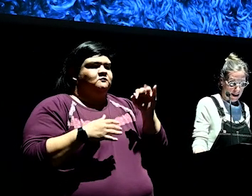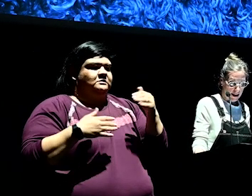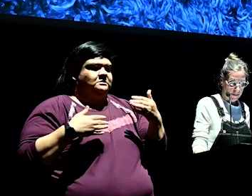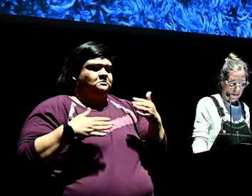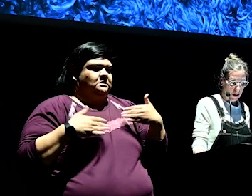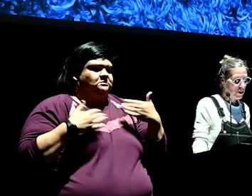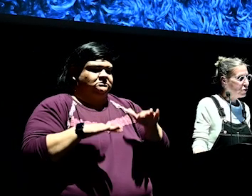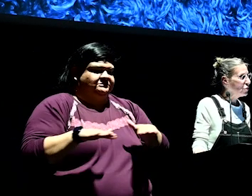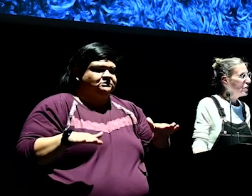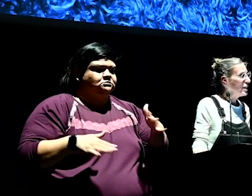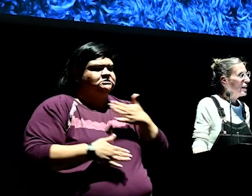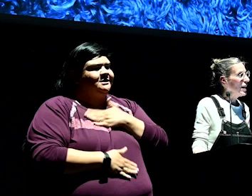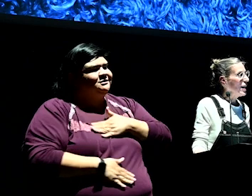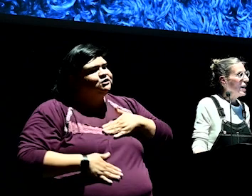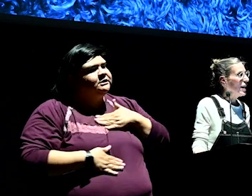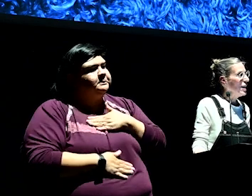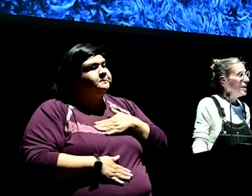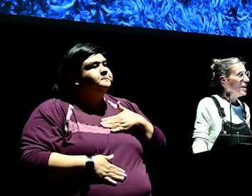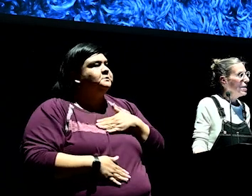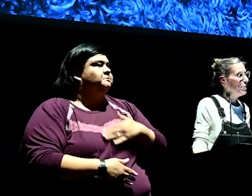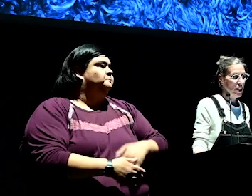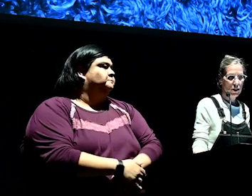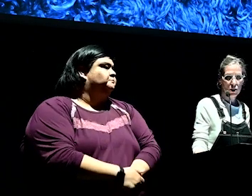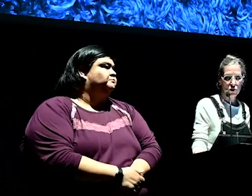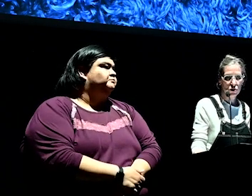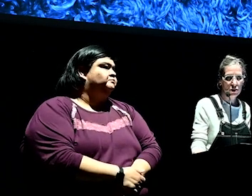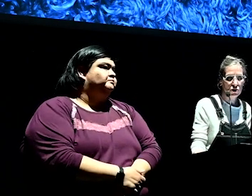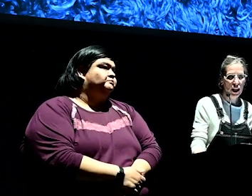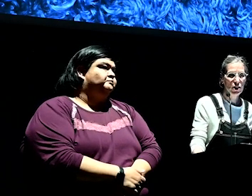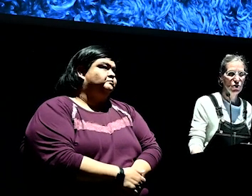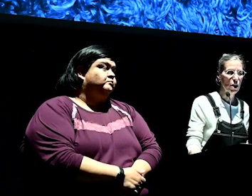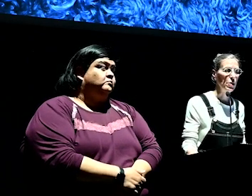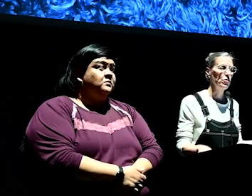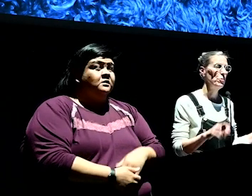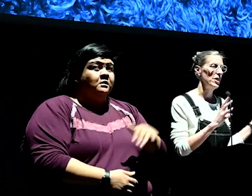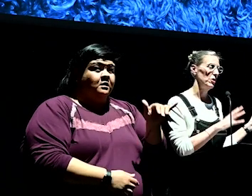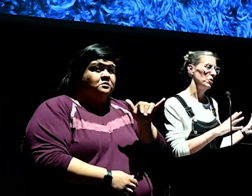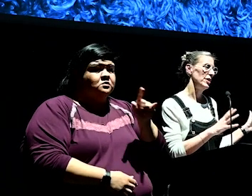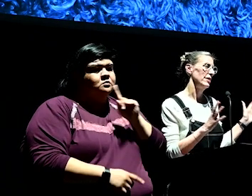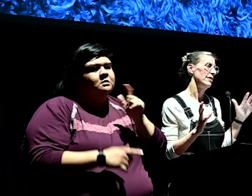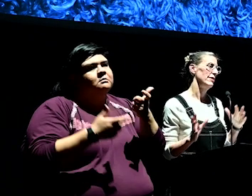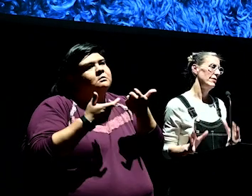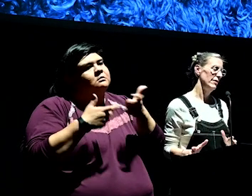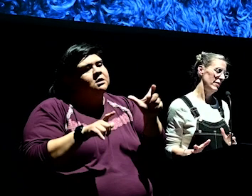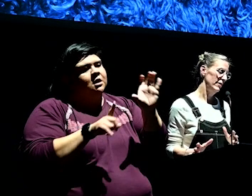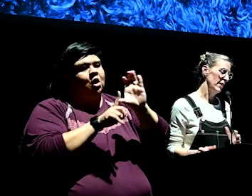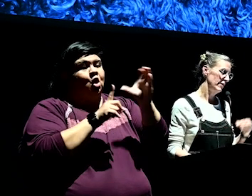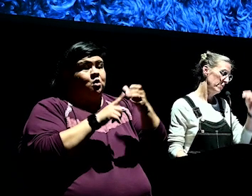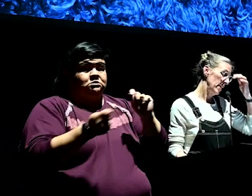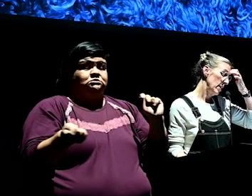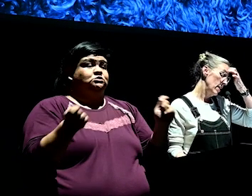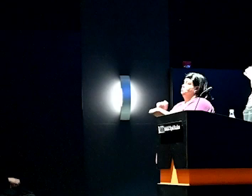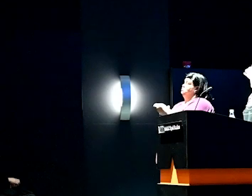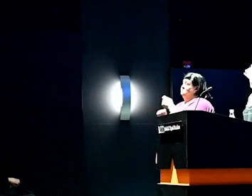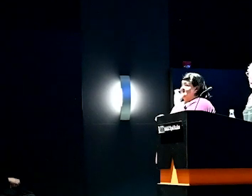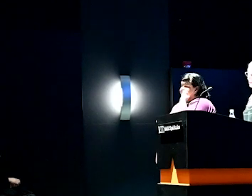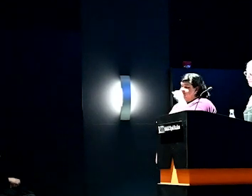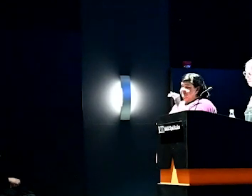and it was a really big cultural change coming from Nickelodeon to